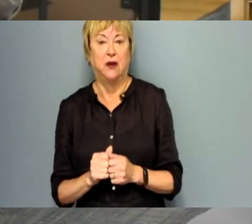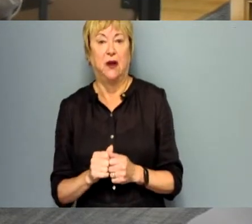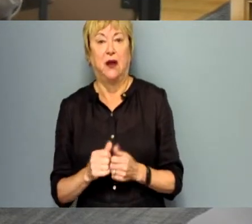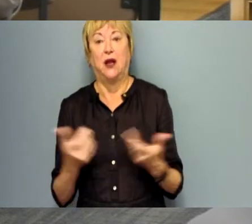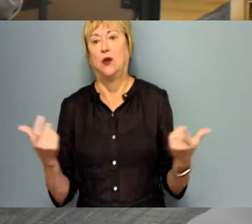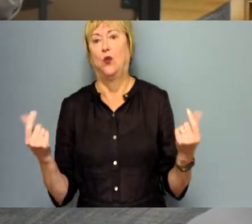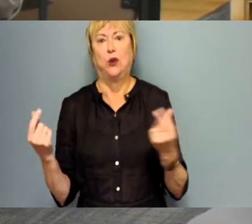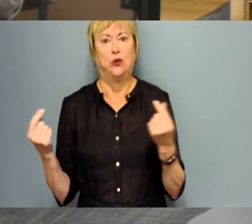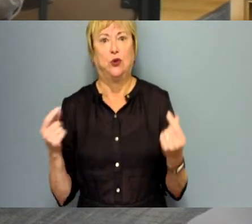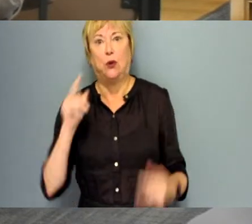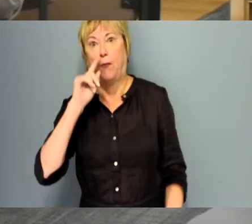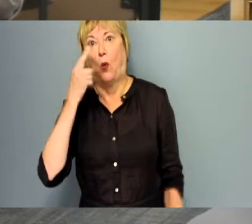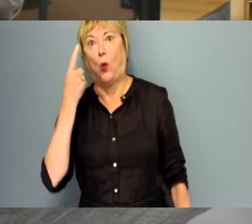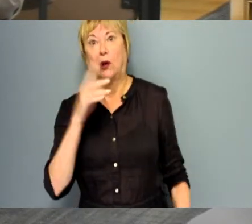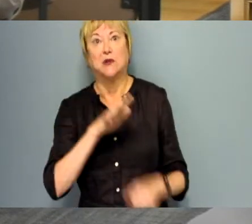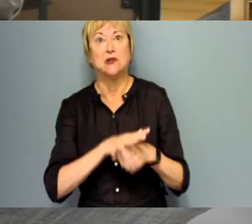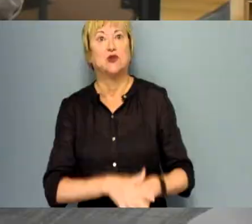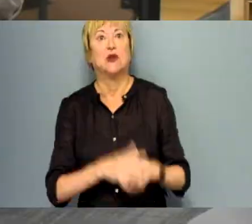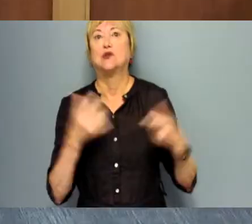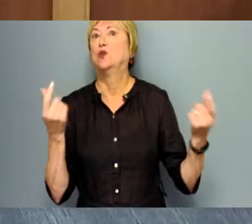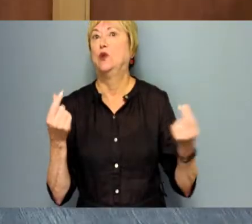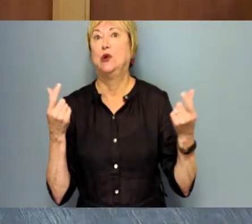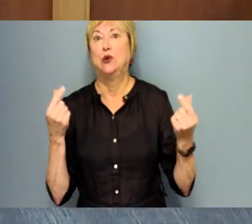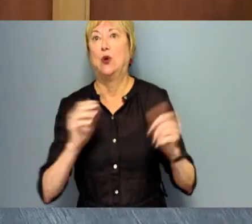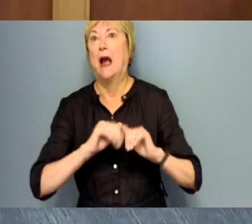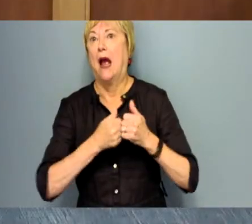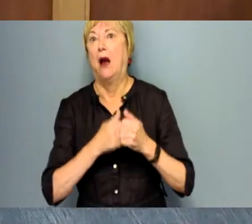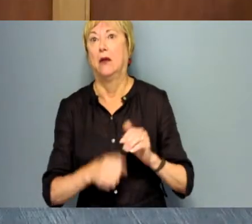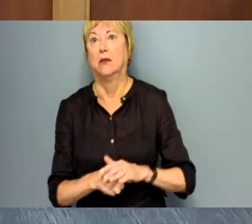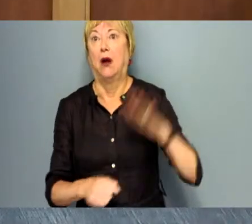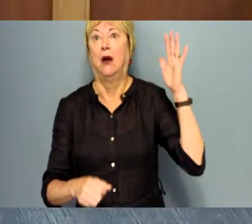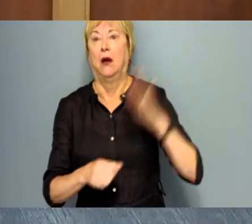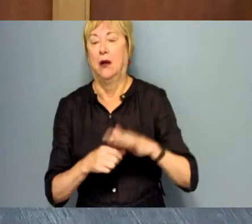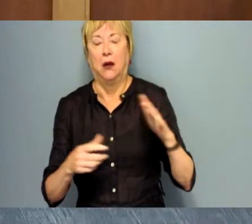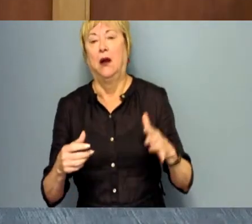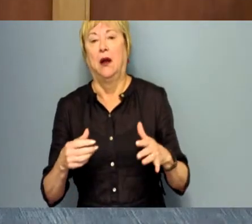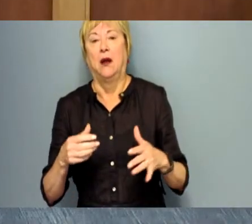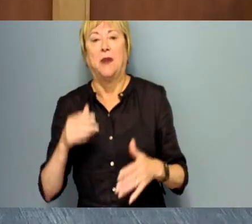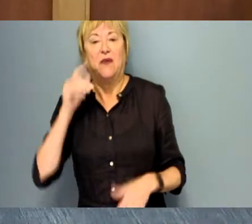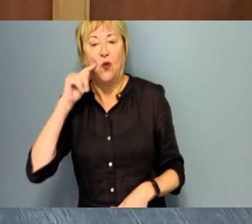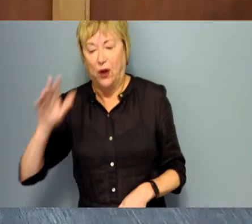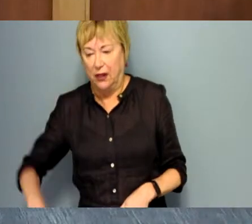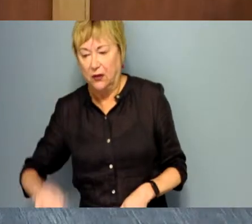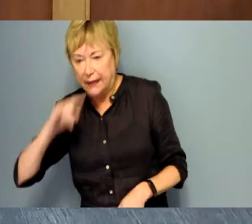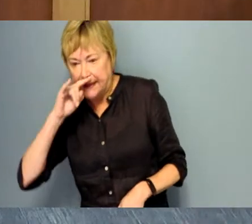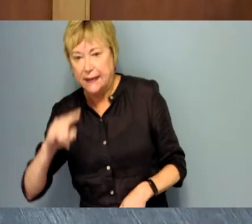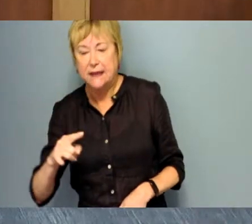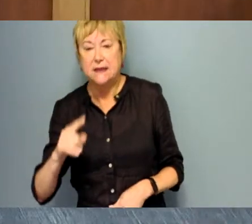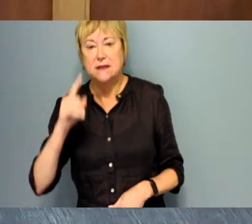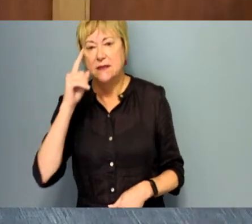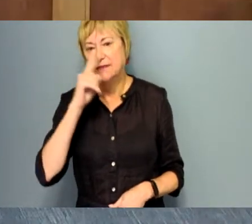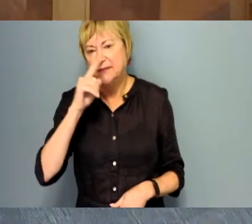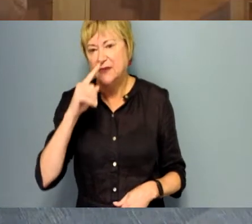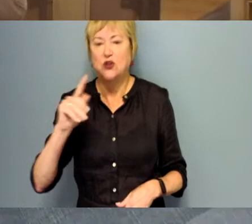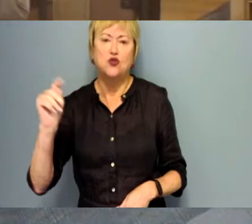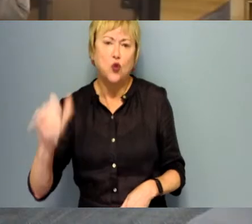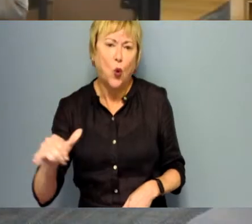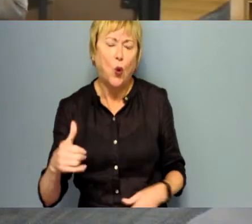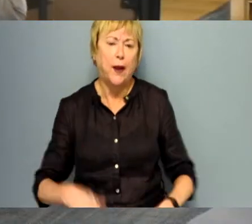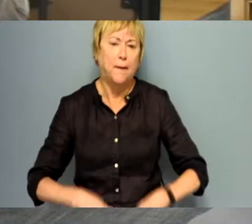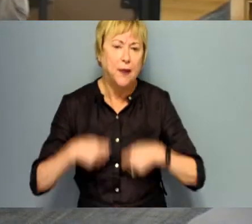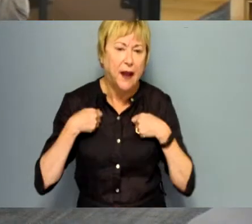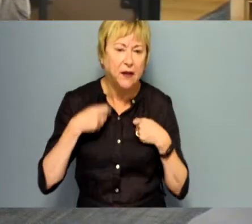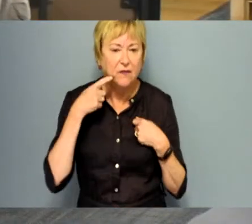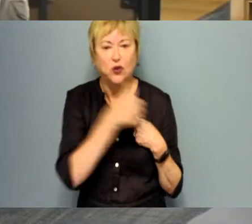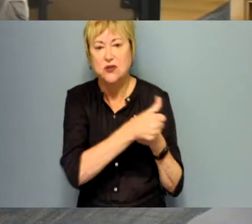boredom and some of the stress? So for little ones, maybe a teddy bear, a blanket. For yourself, a good book,